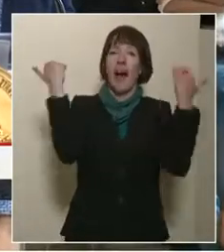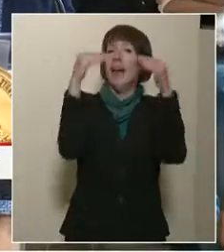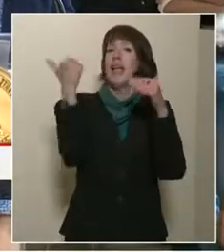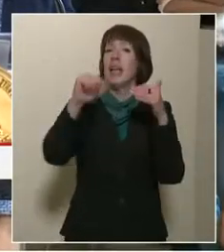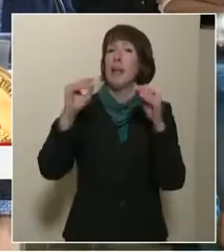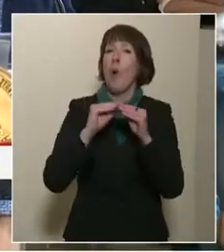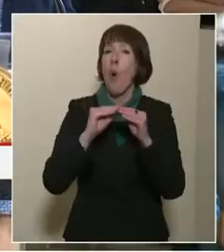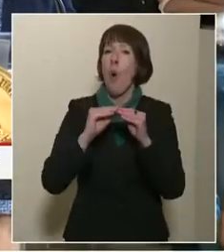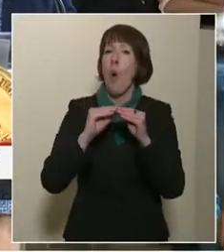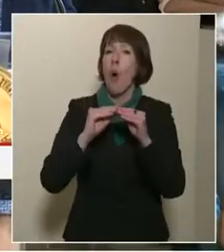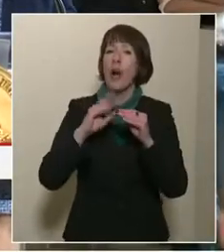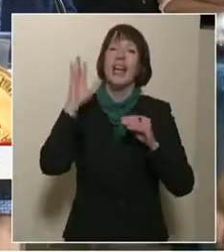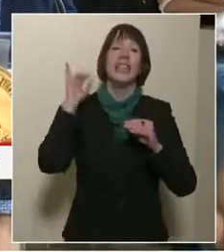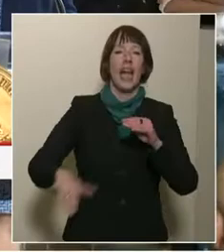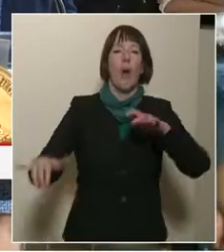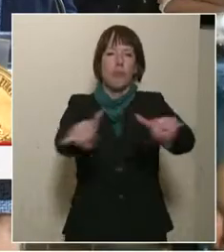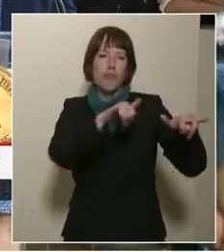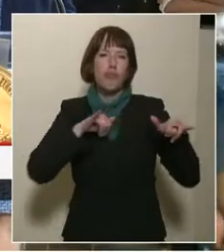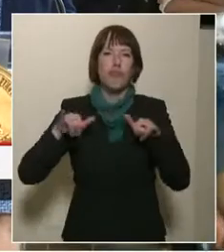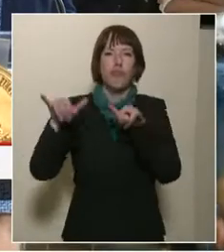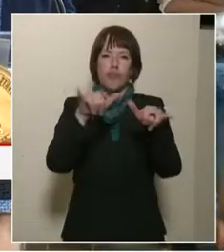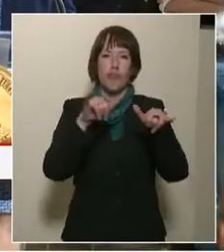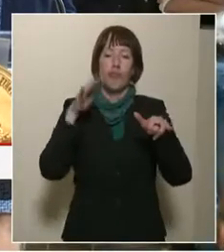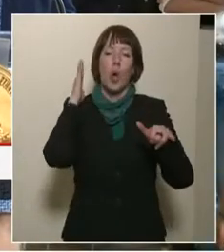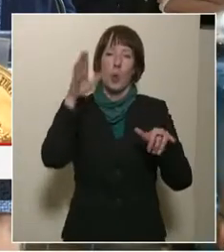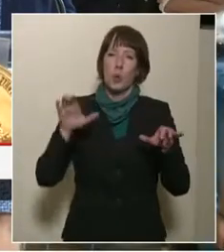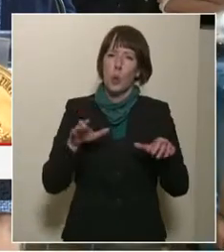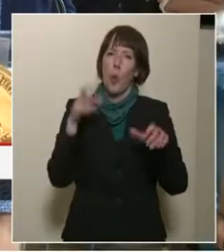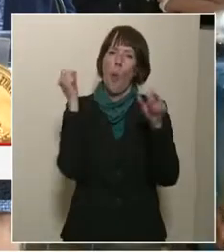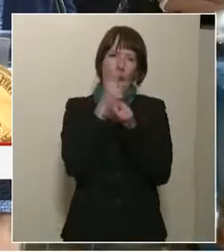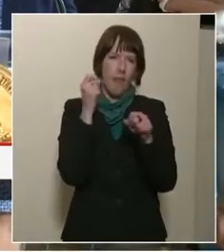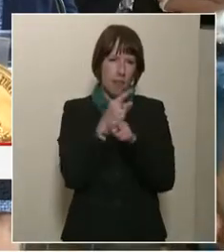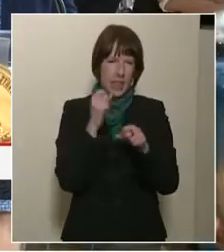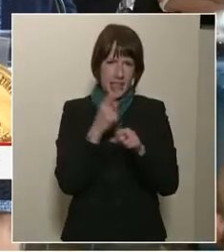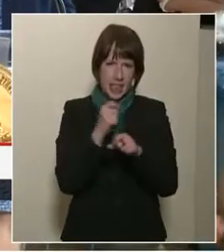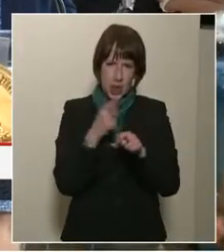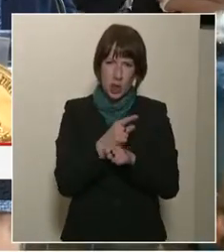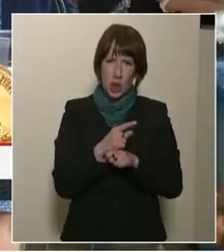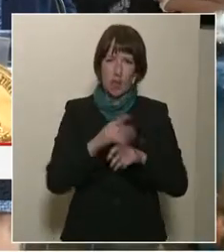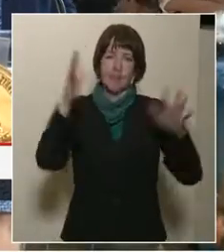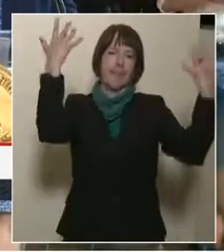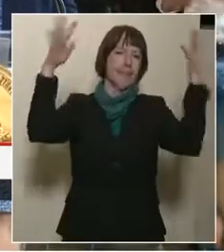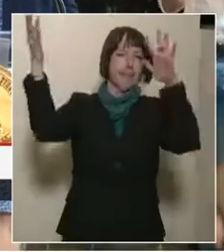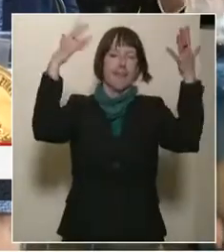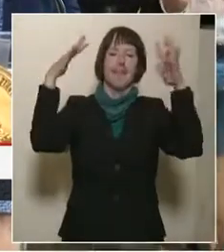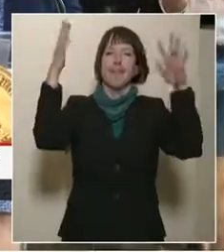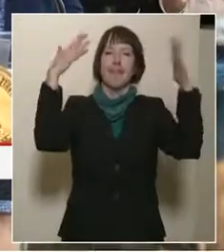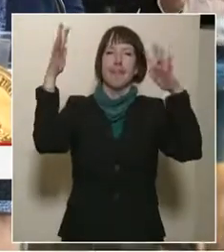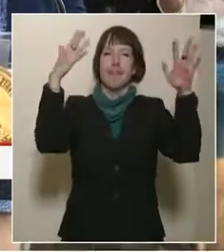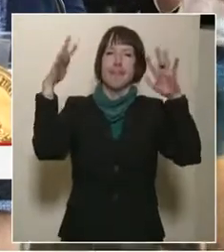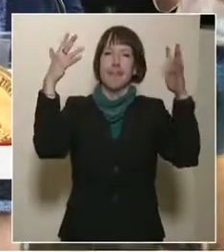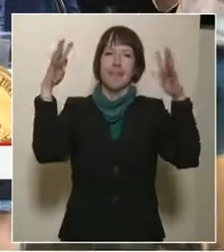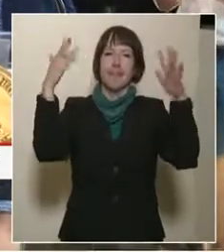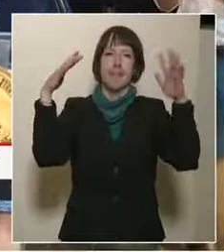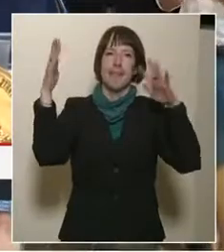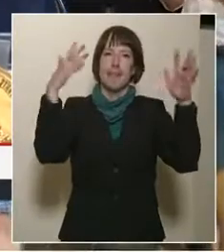This is now the floor. We're going to spend this every year, and we're going to break it every year. Give it up for that.